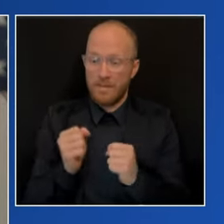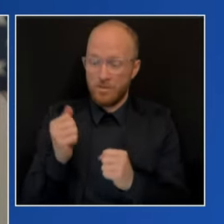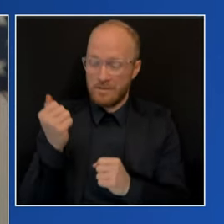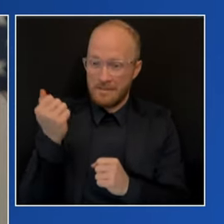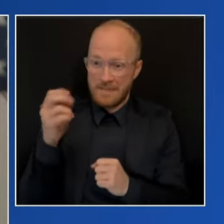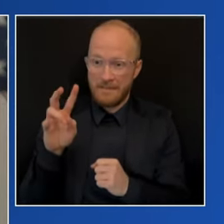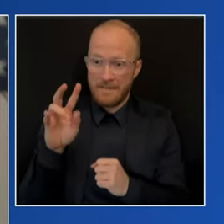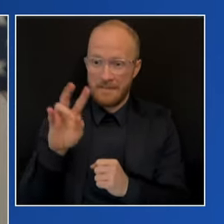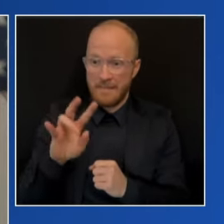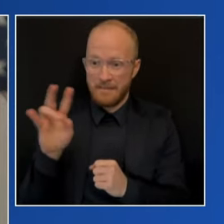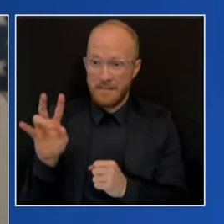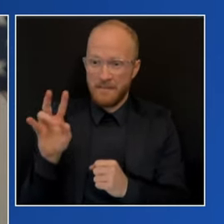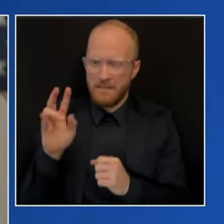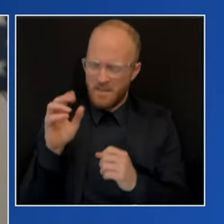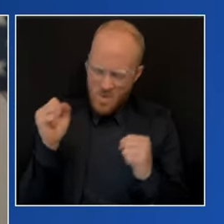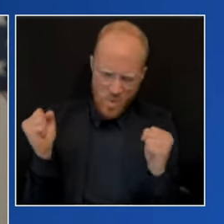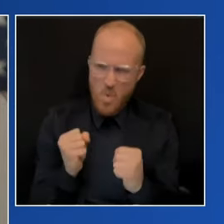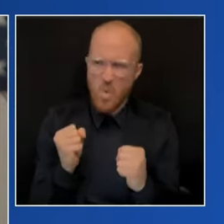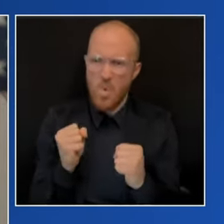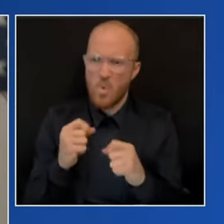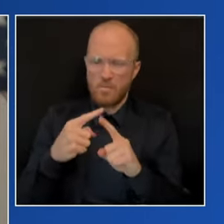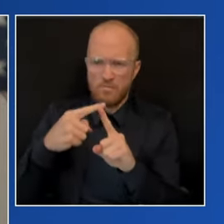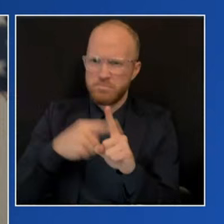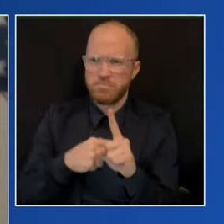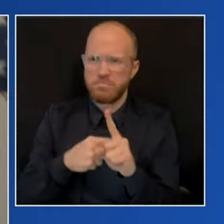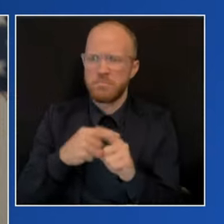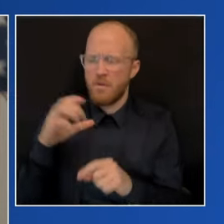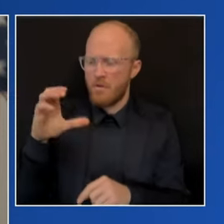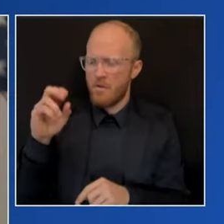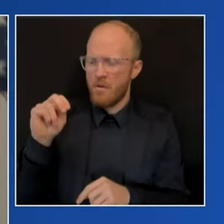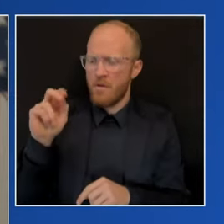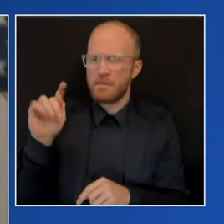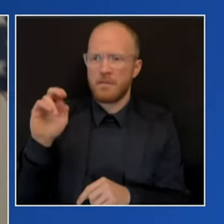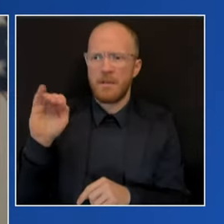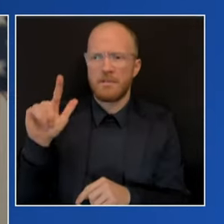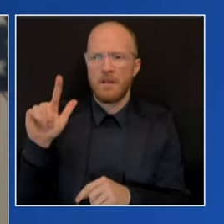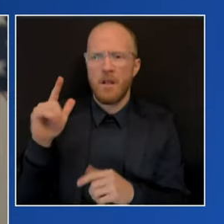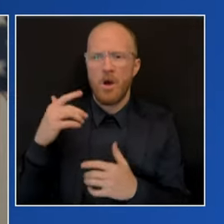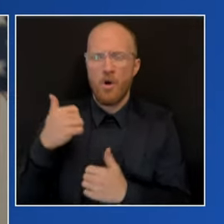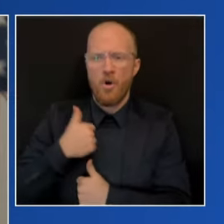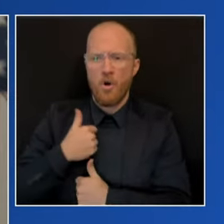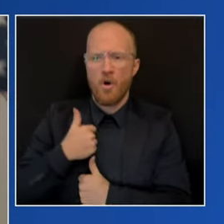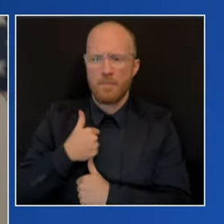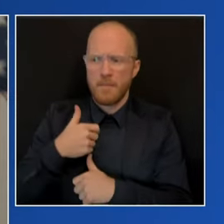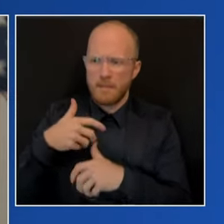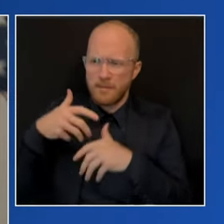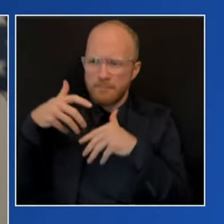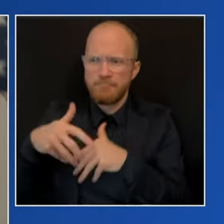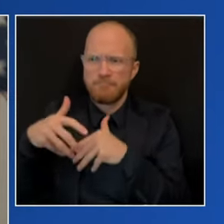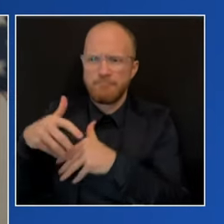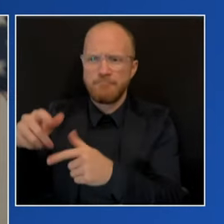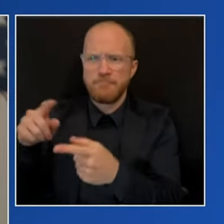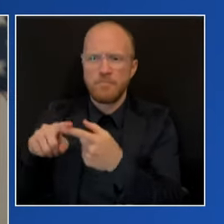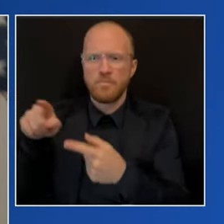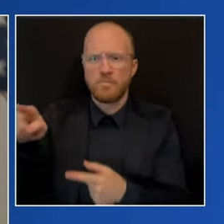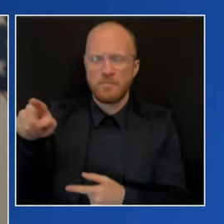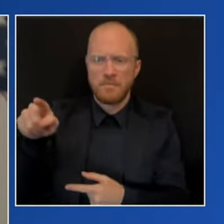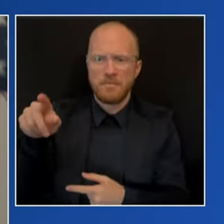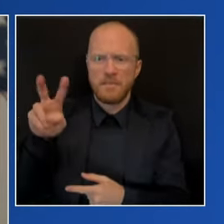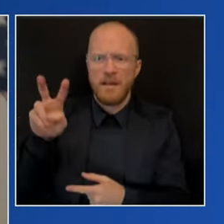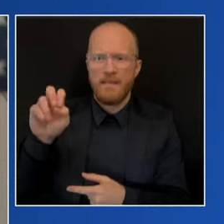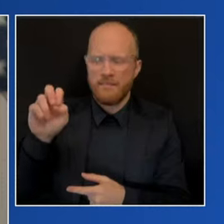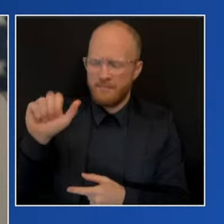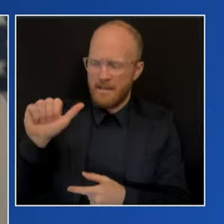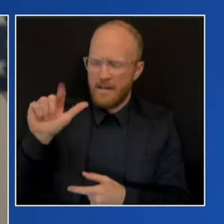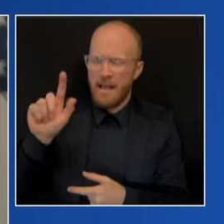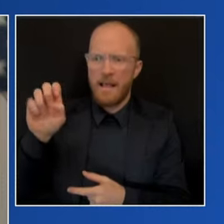1777, it was harsh and cold as the Continental Army marched to Valley Forge. General George Washington knew he faced